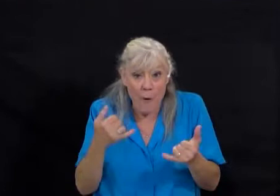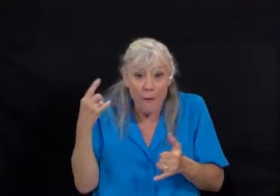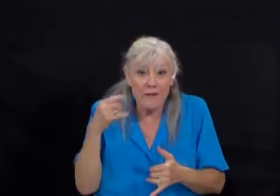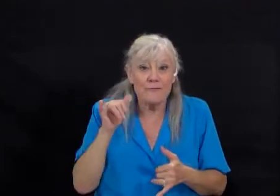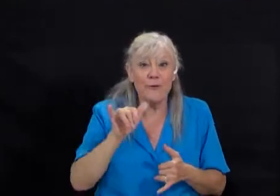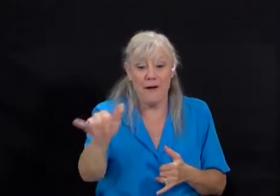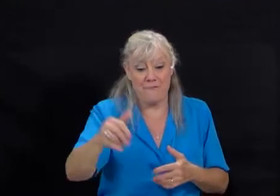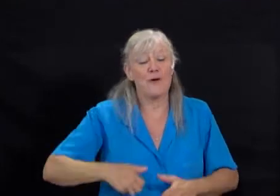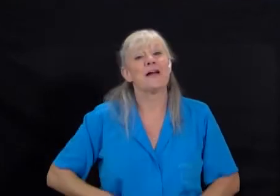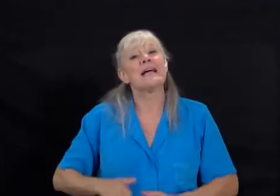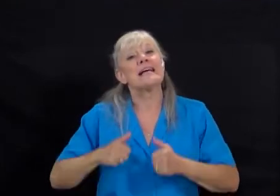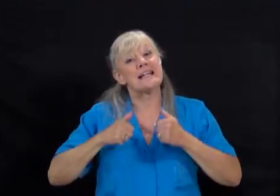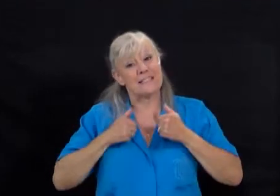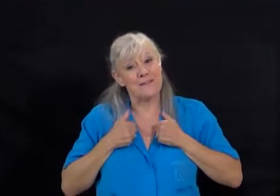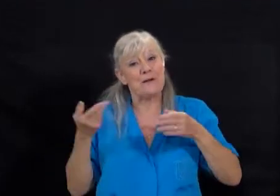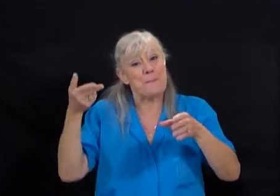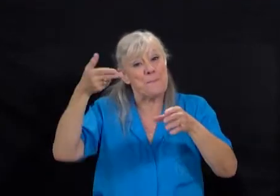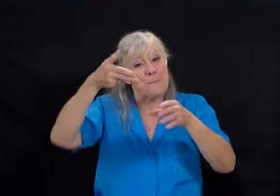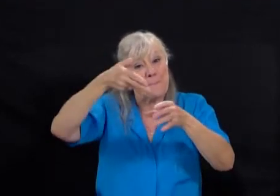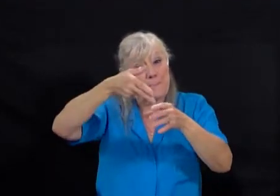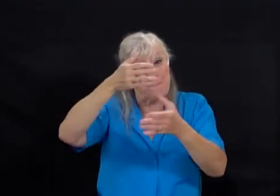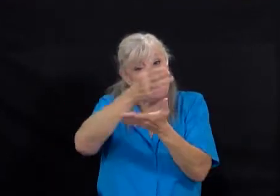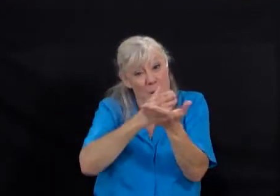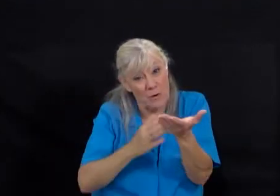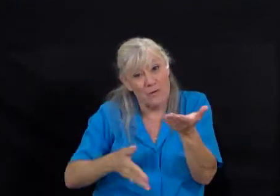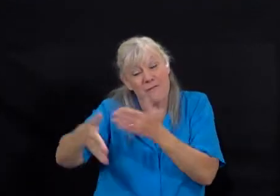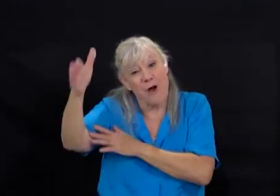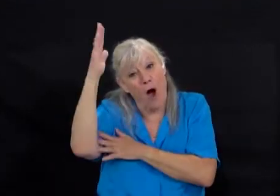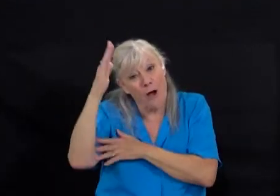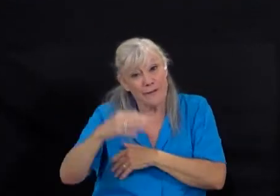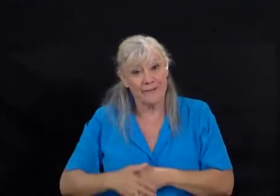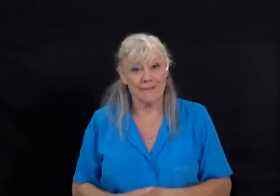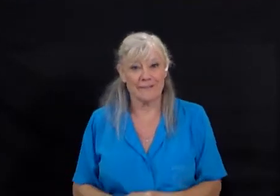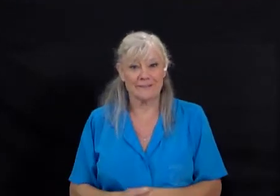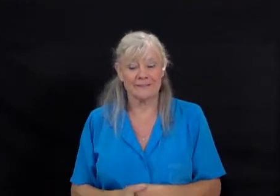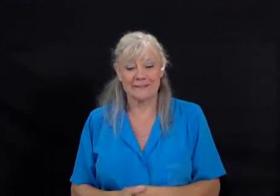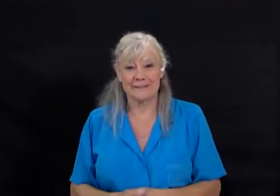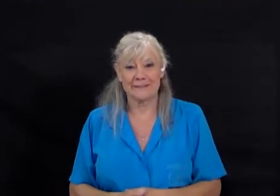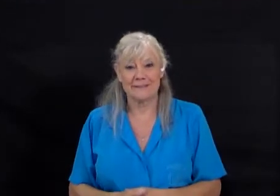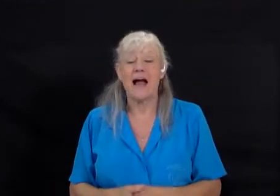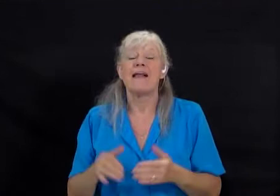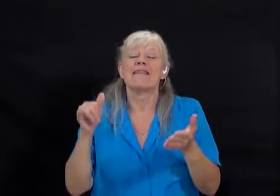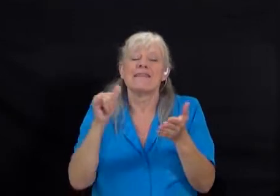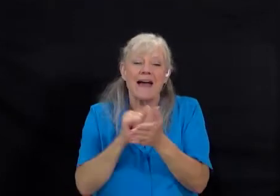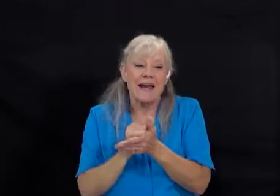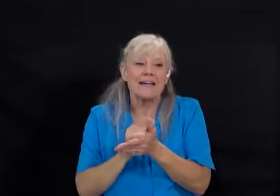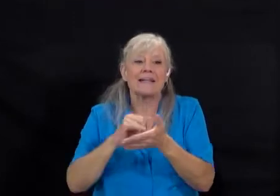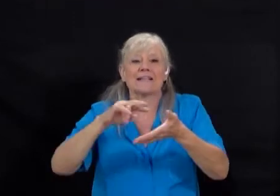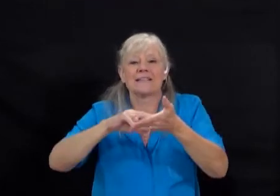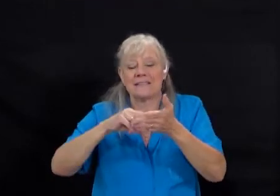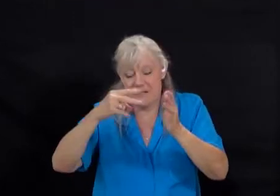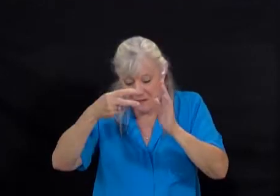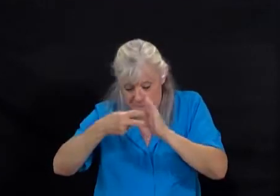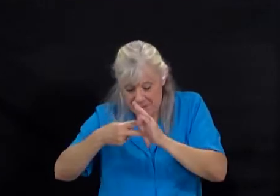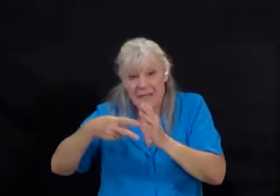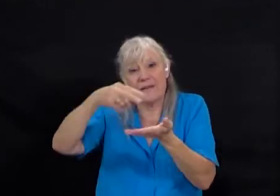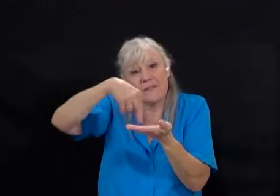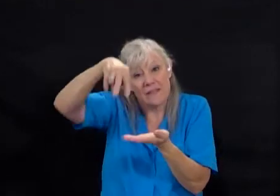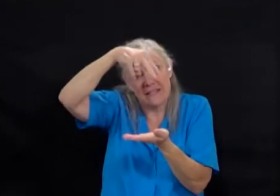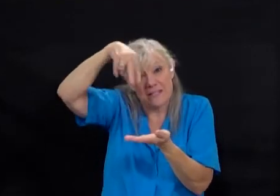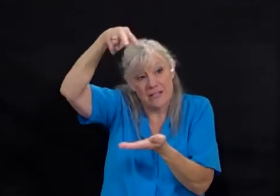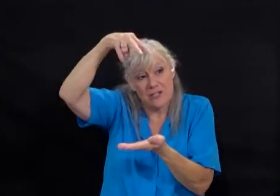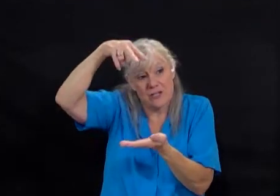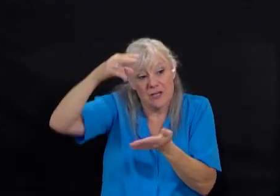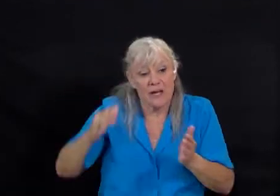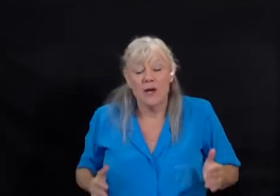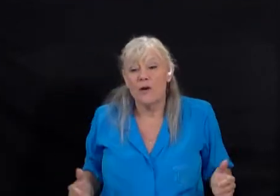living, participating part of God. That is what the Ascension, along with the Incarnation,